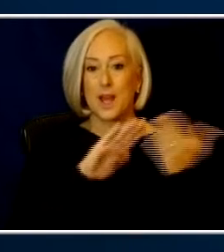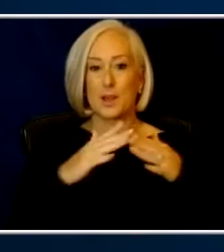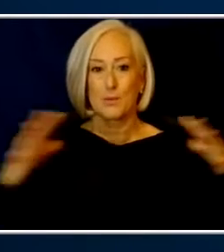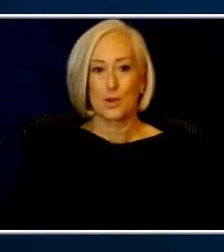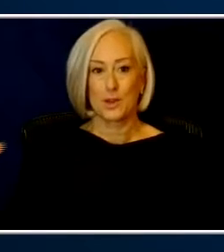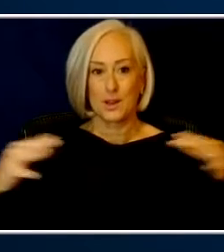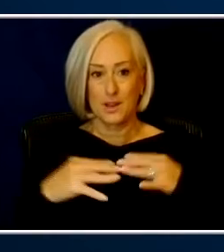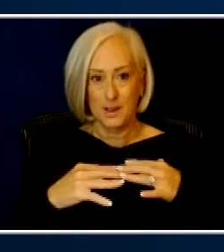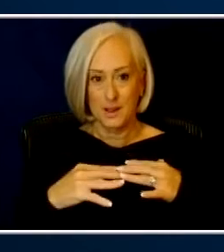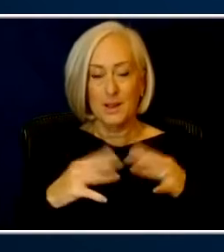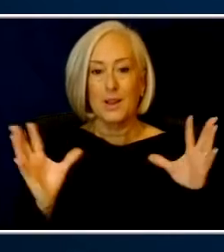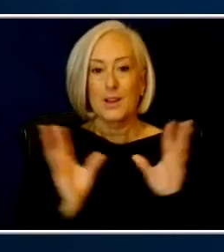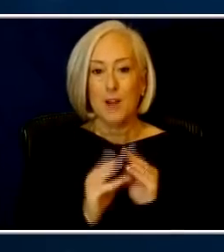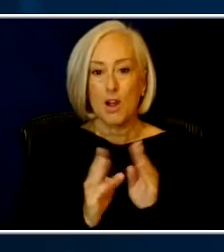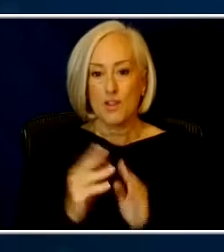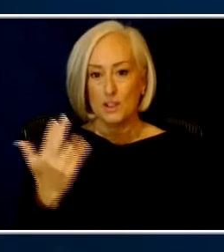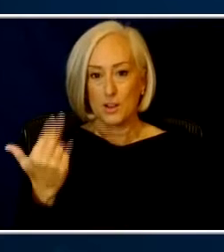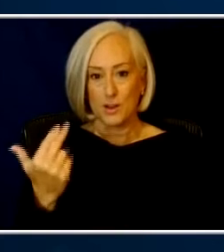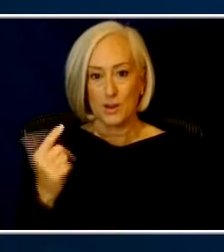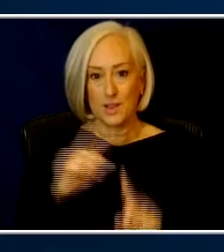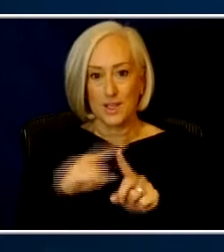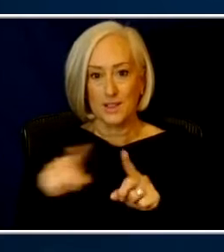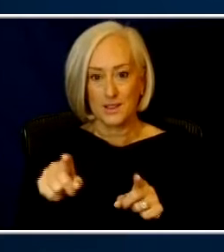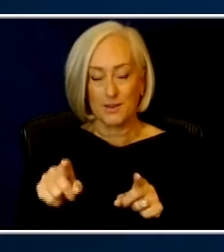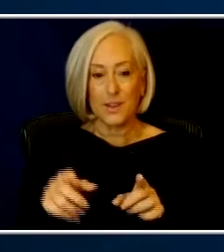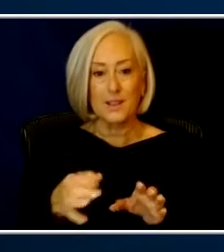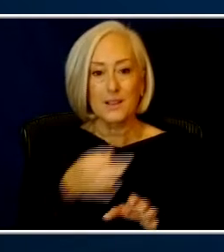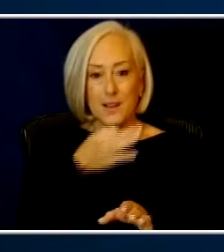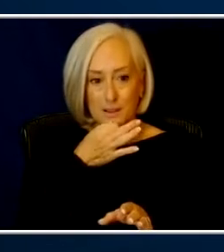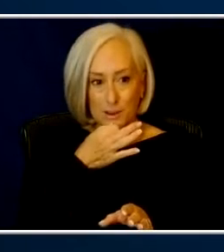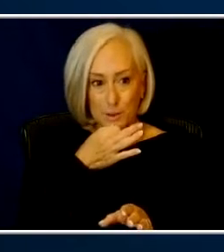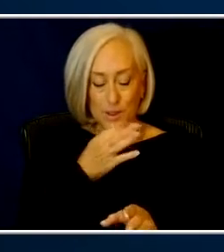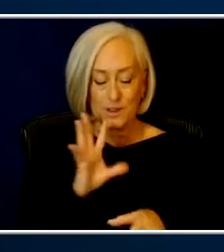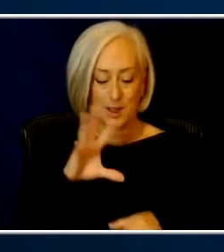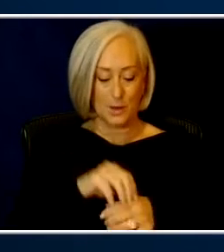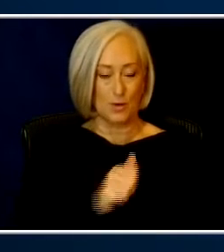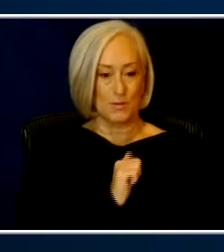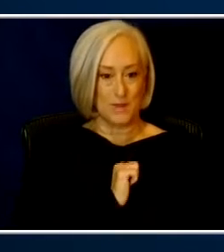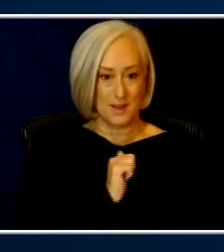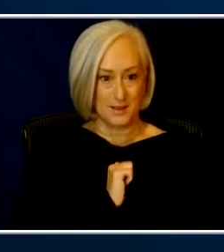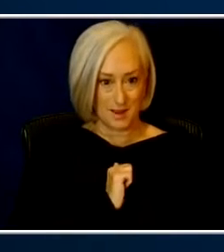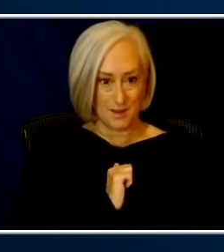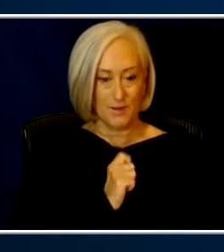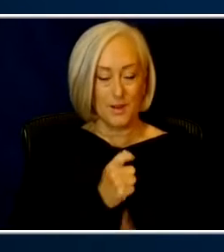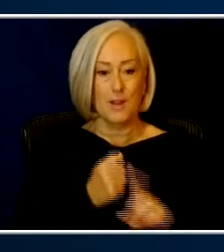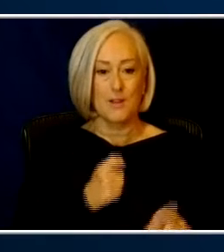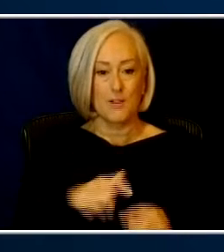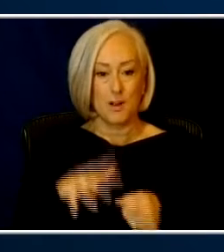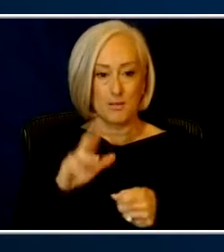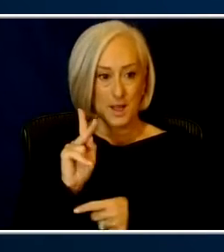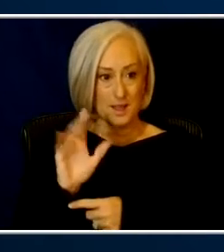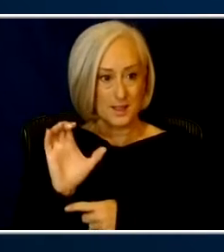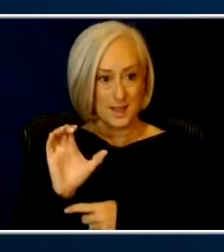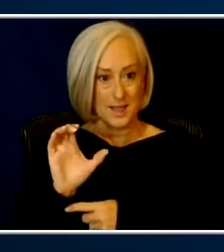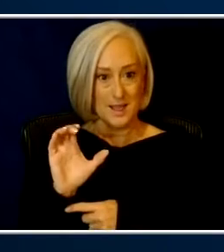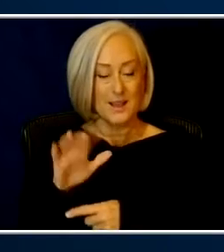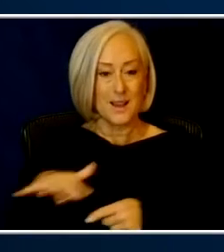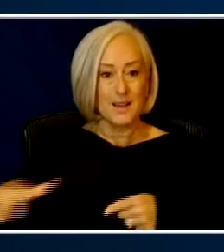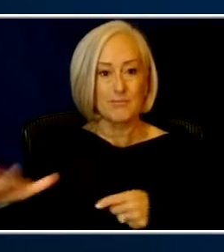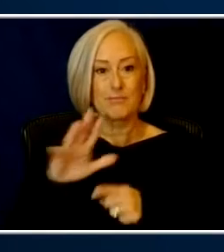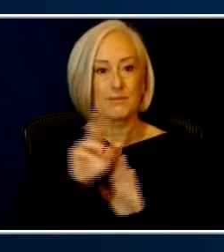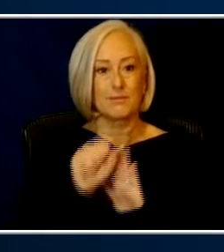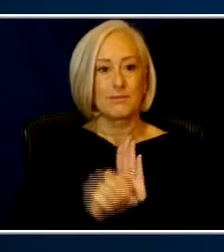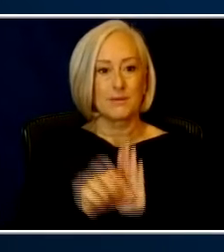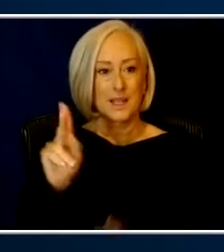and infectious disease specialists, including myself, from the metro and across Kansas. Last August, the University of Kansas Health System